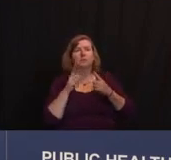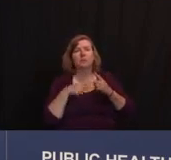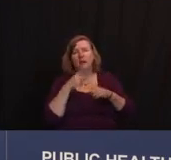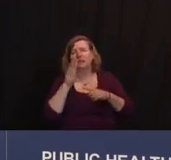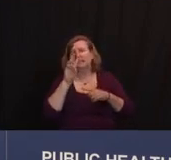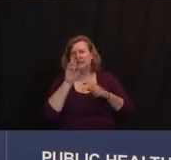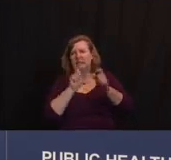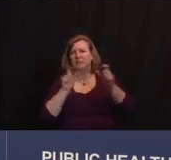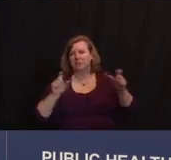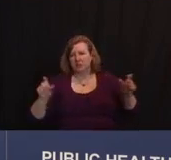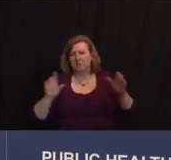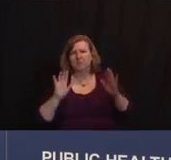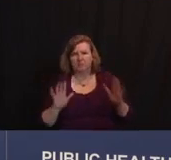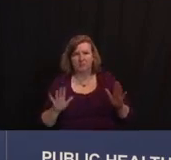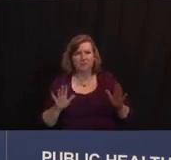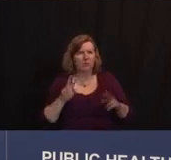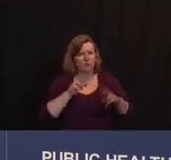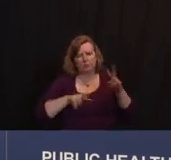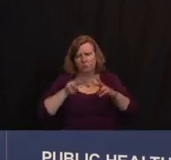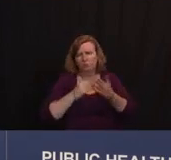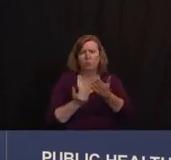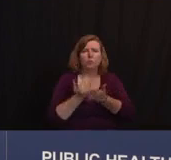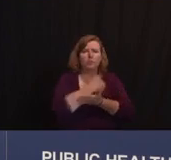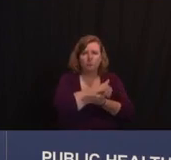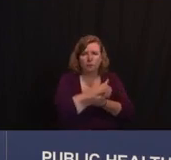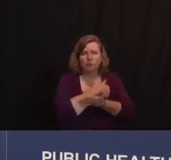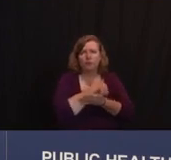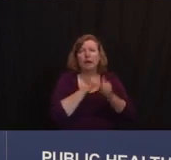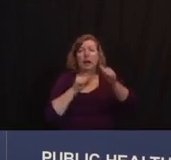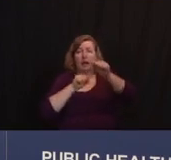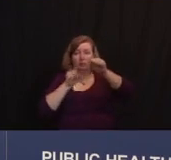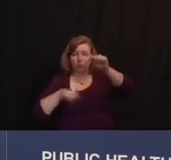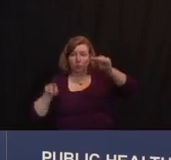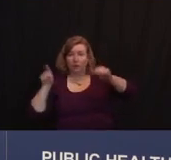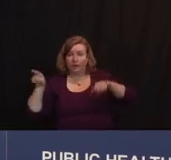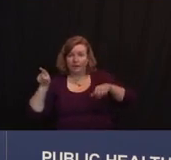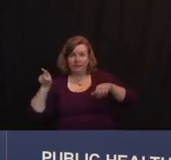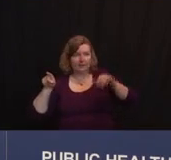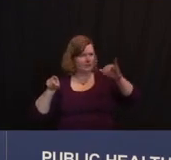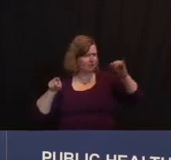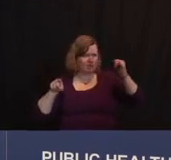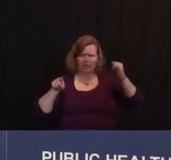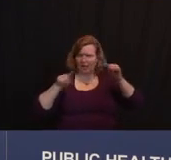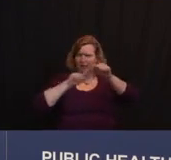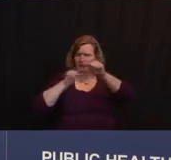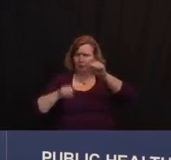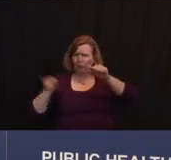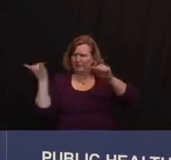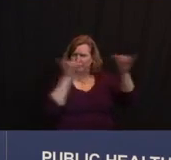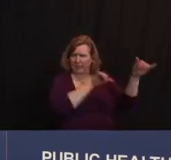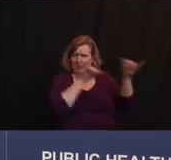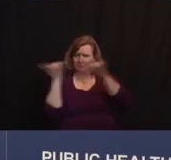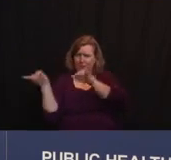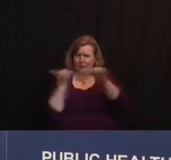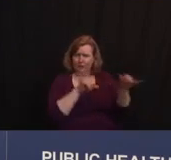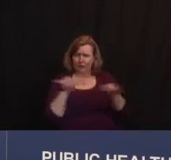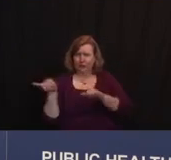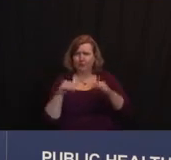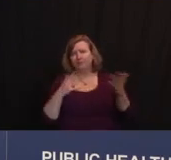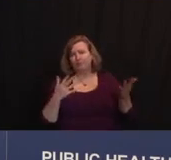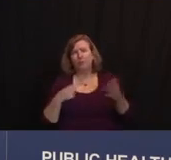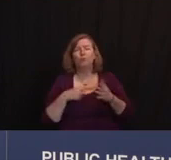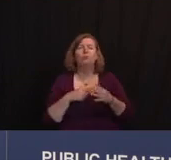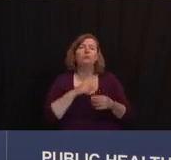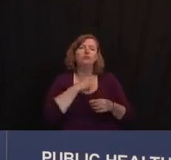They'll probably review some of the AstraZeneca data too because of the similarity. There'll be some risk-benefit analysis, and they'll look at